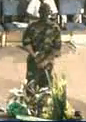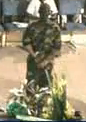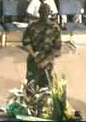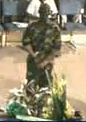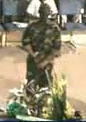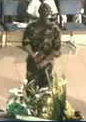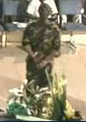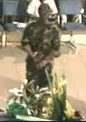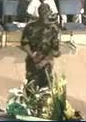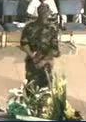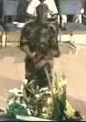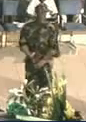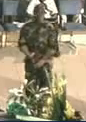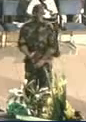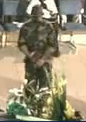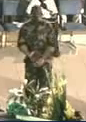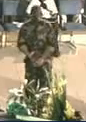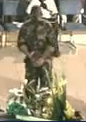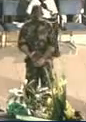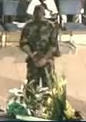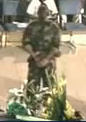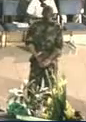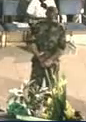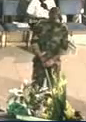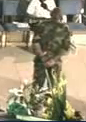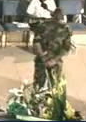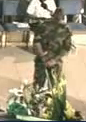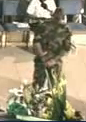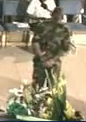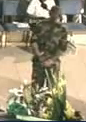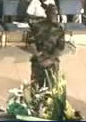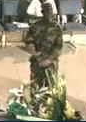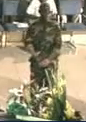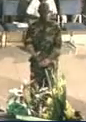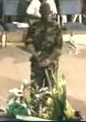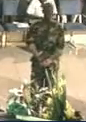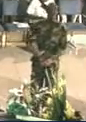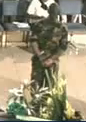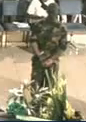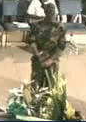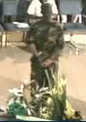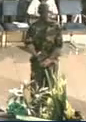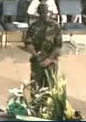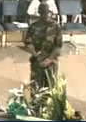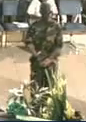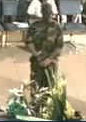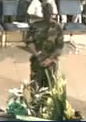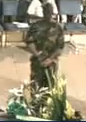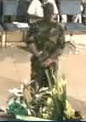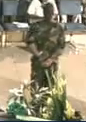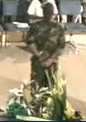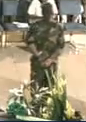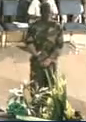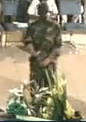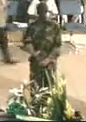that direction, and that's what they are there for. In other words, they are the ones who should be taking leadership roles